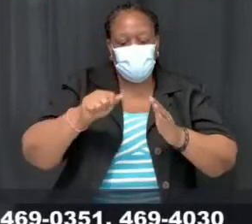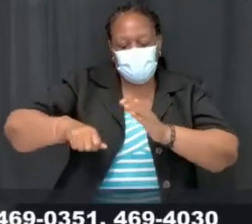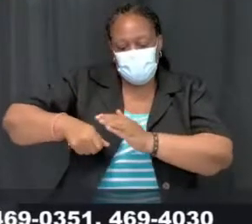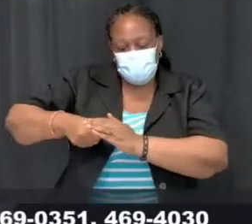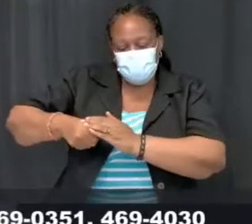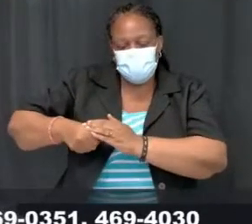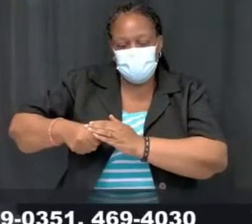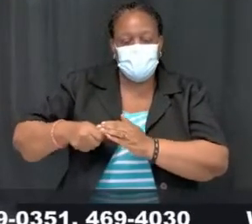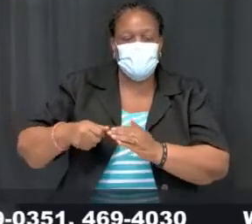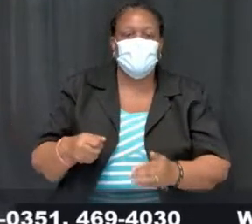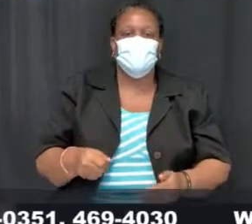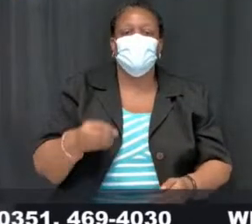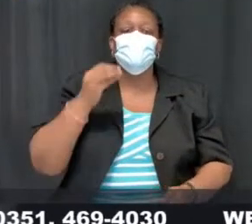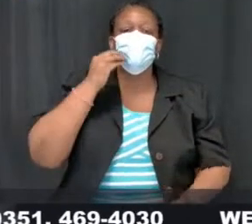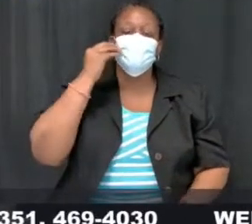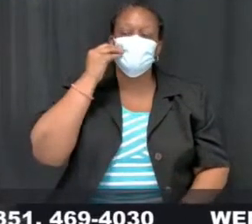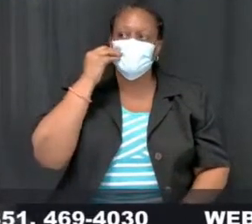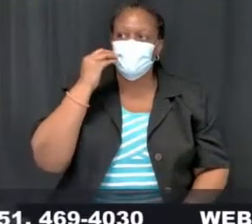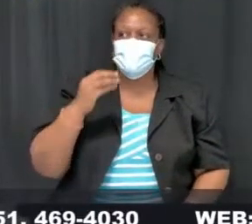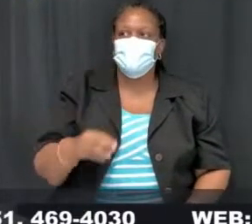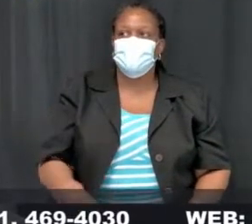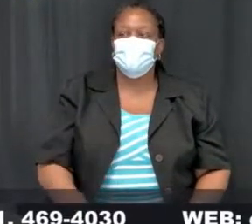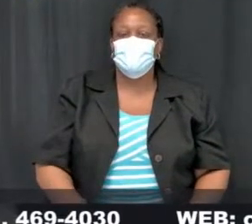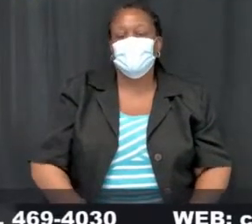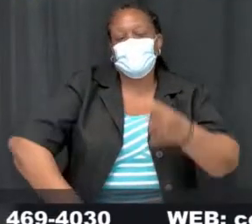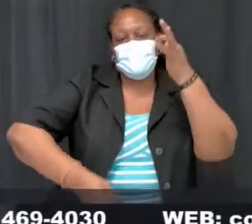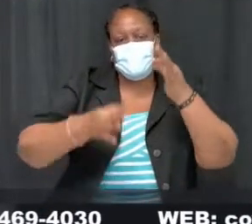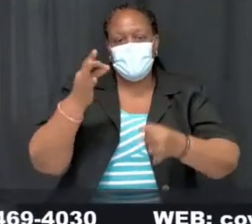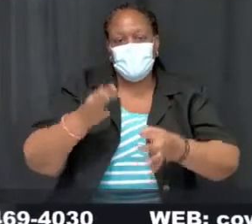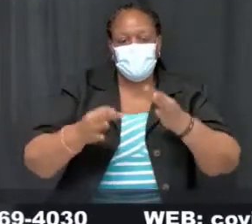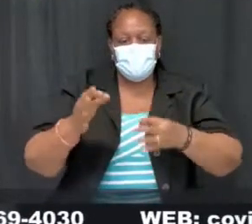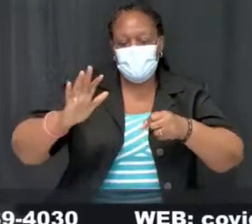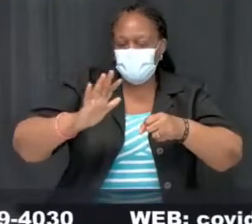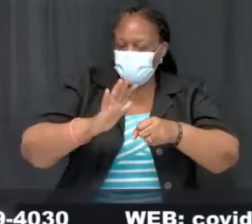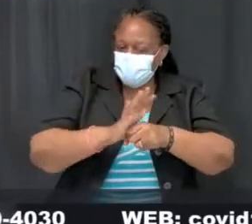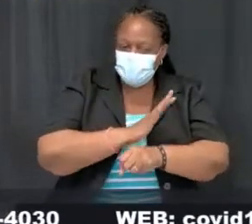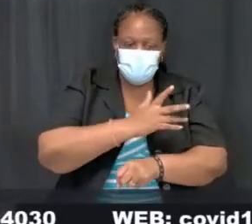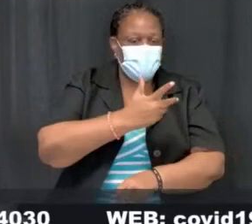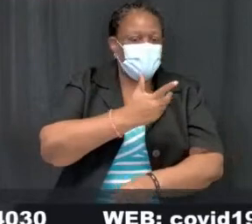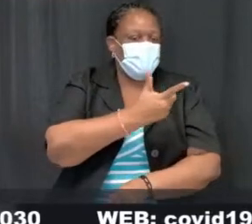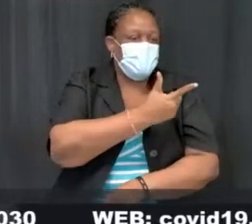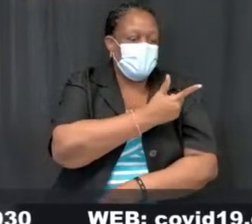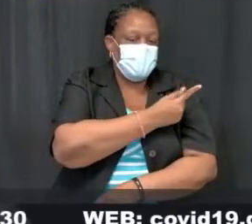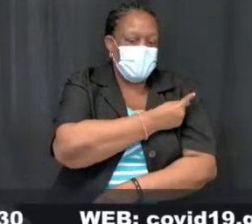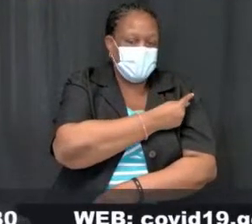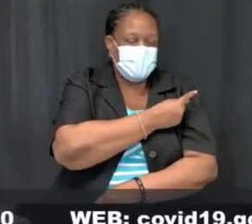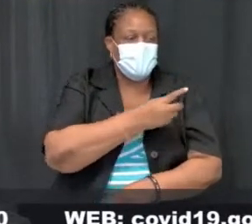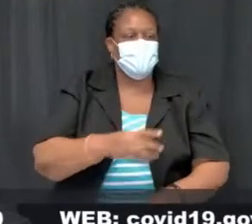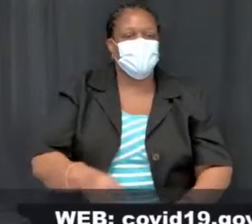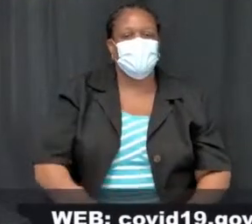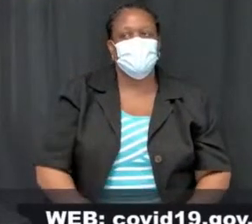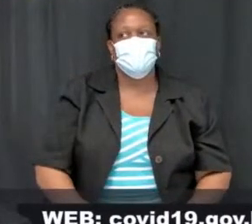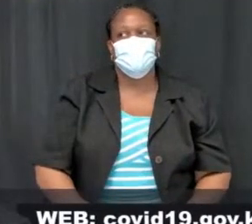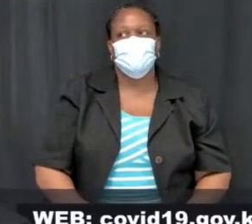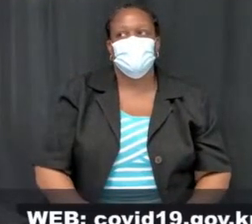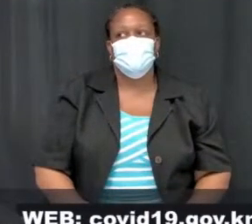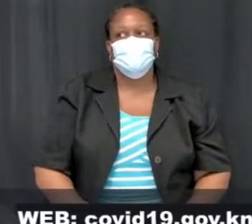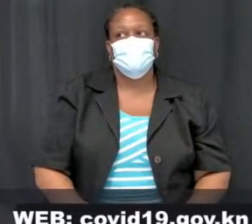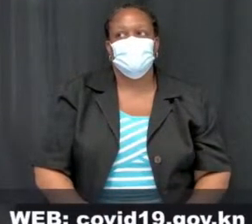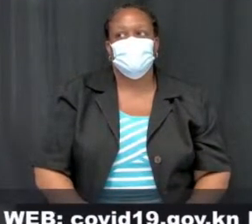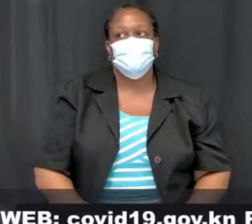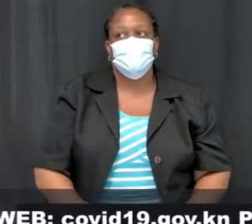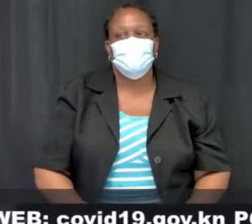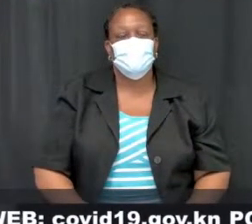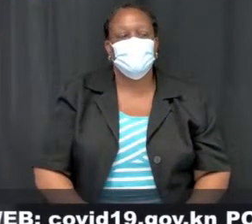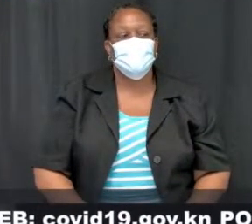through the procedure. So you are fully vaccinated with the vaccines that are acceptable. Please visit